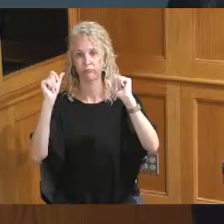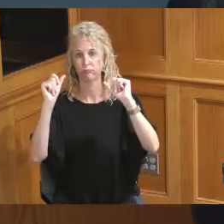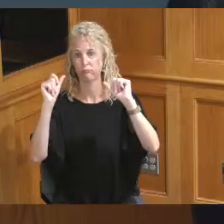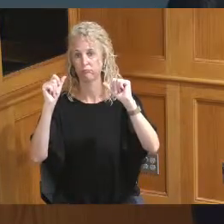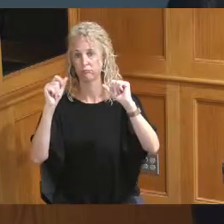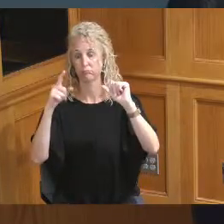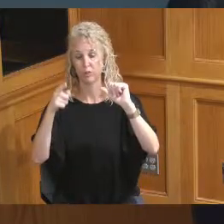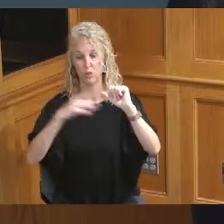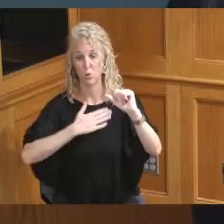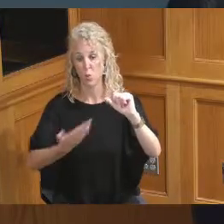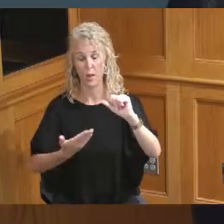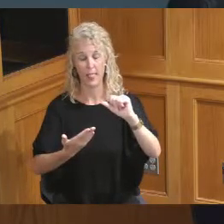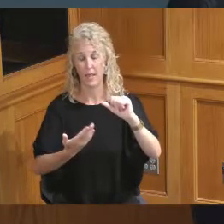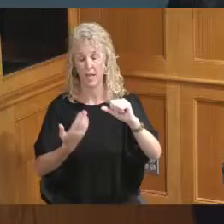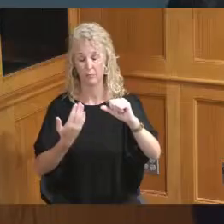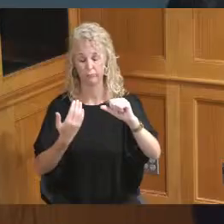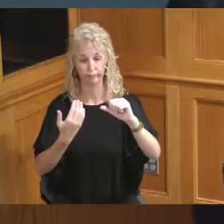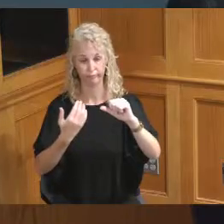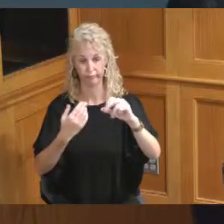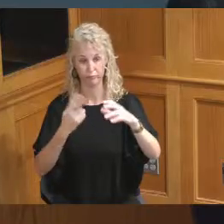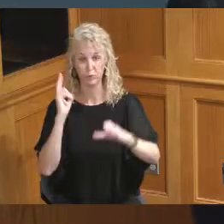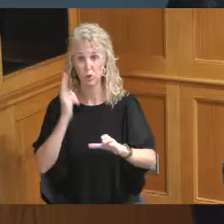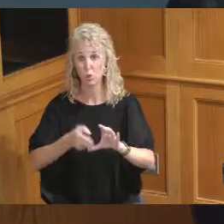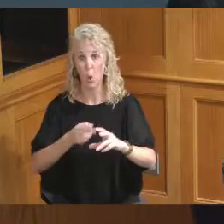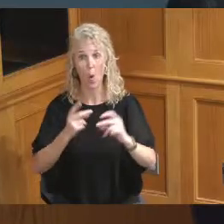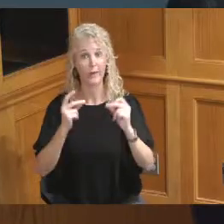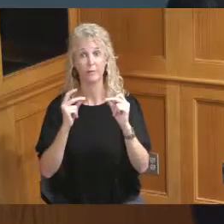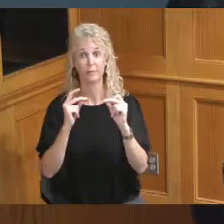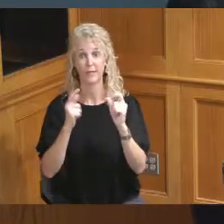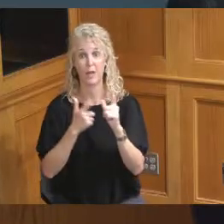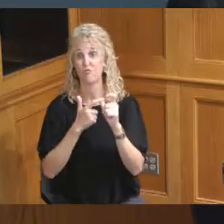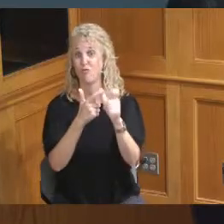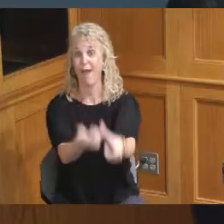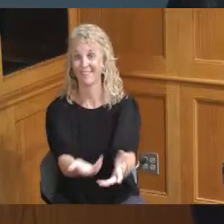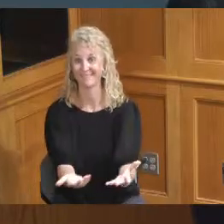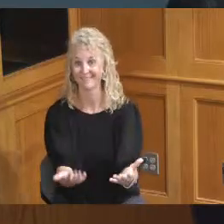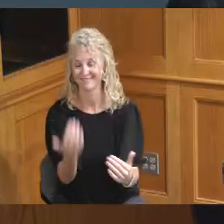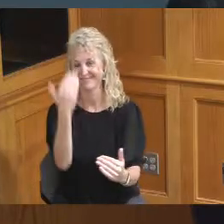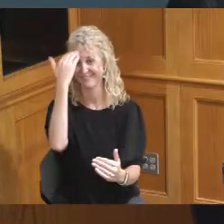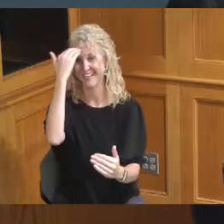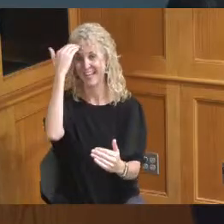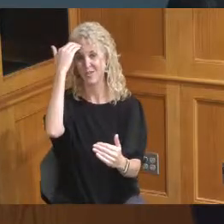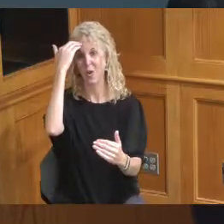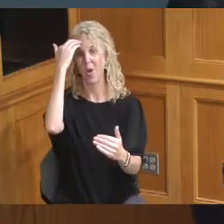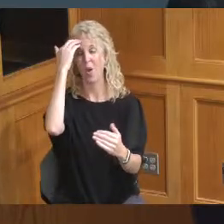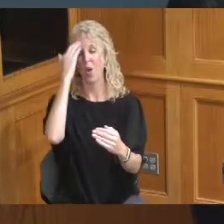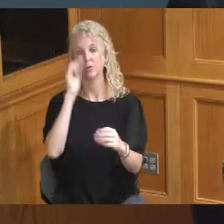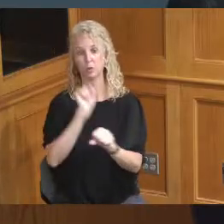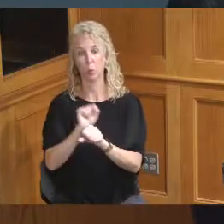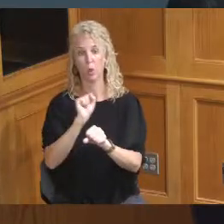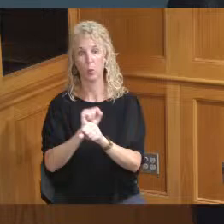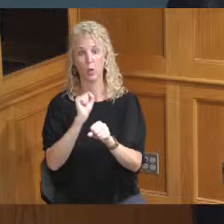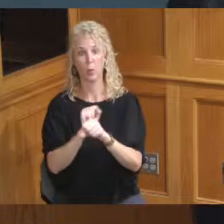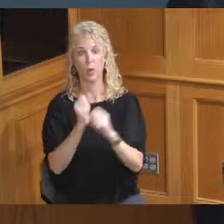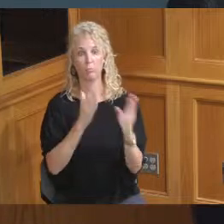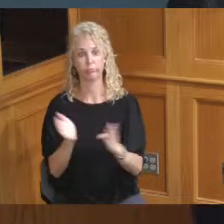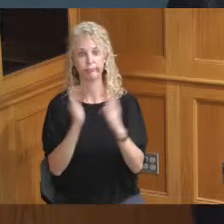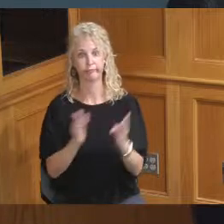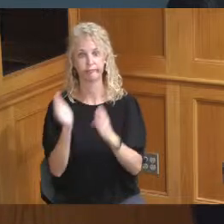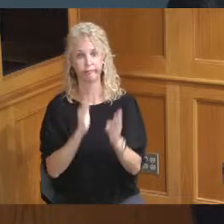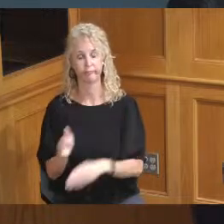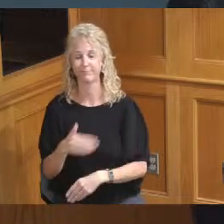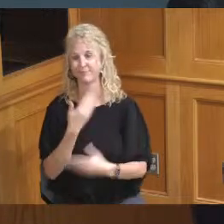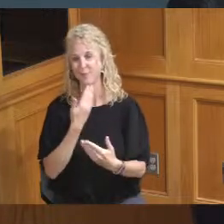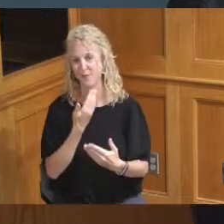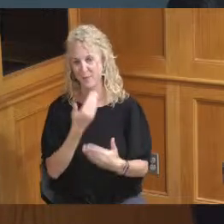in. On the ground, running as soon as you got here. I know there was quite a bit of prep work that happened even before that. So thank you so